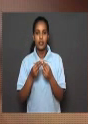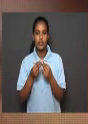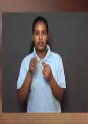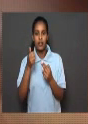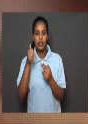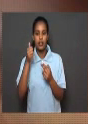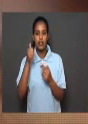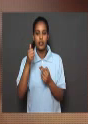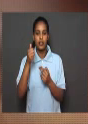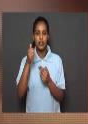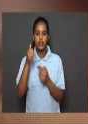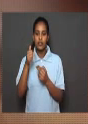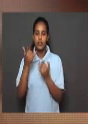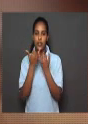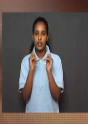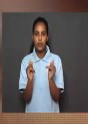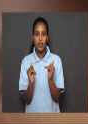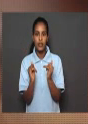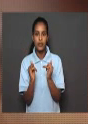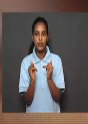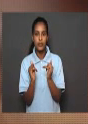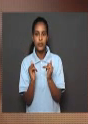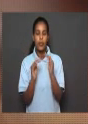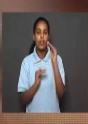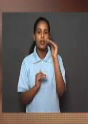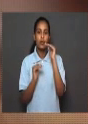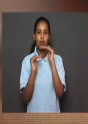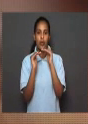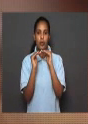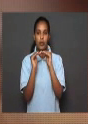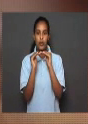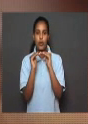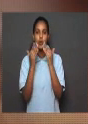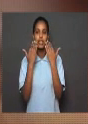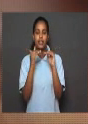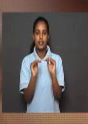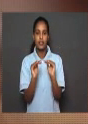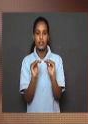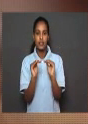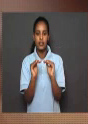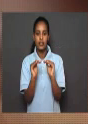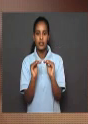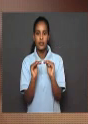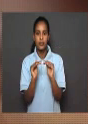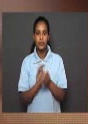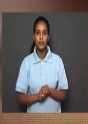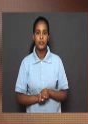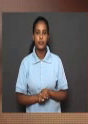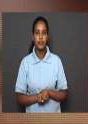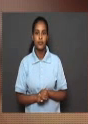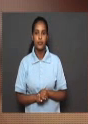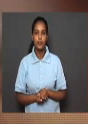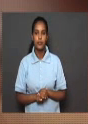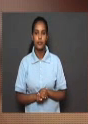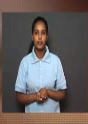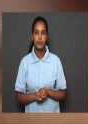ion divided by equilibrium concentration of acetic acid,